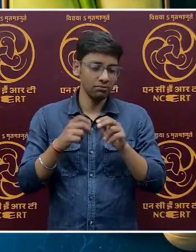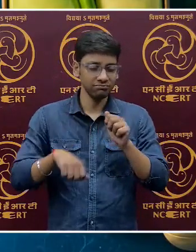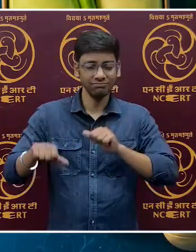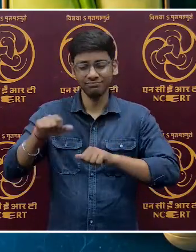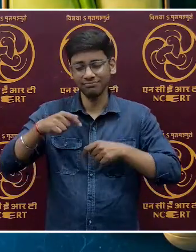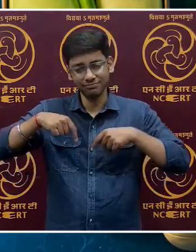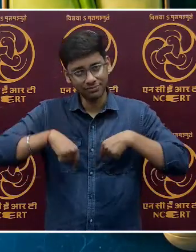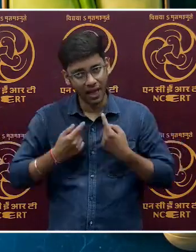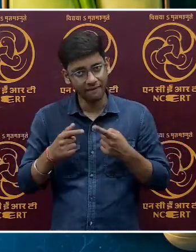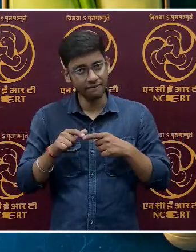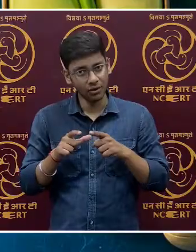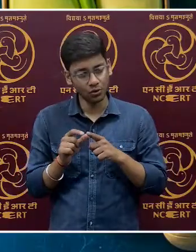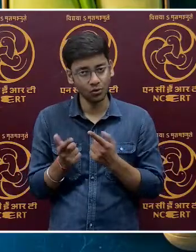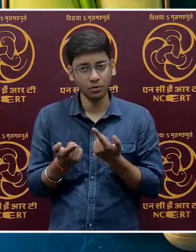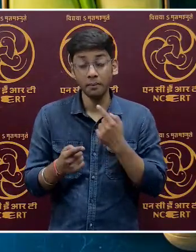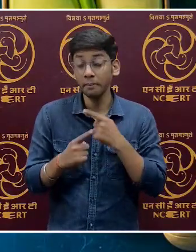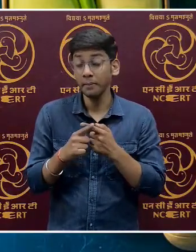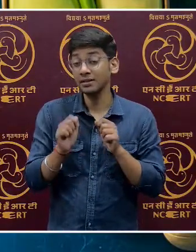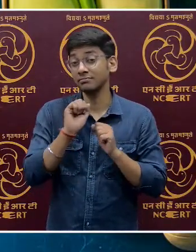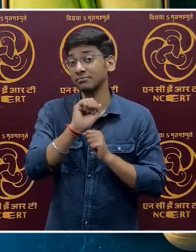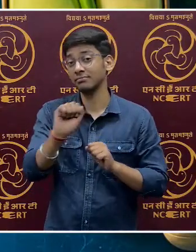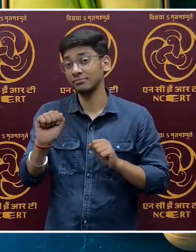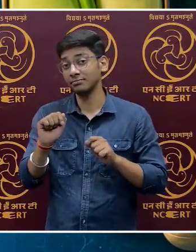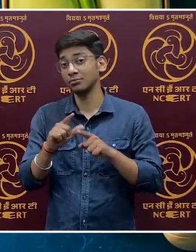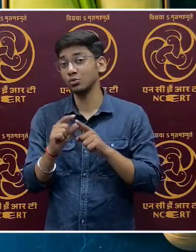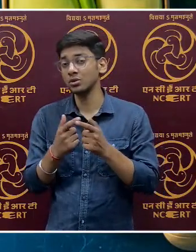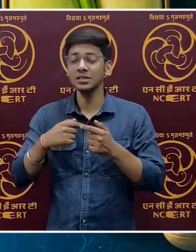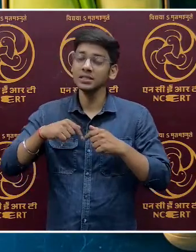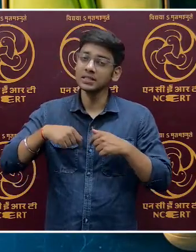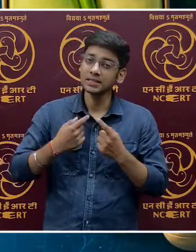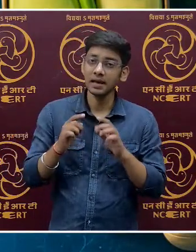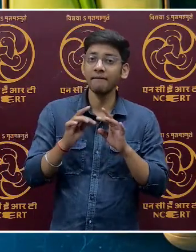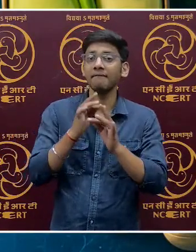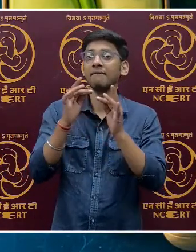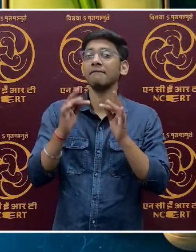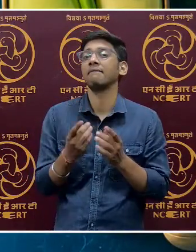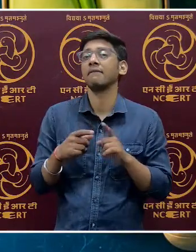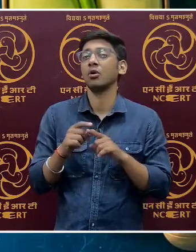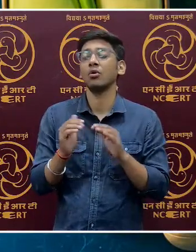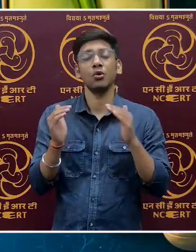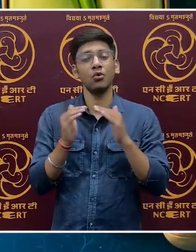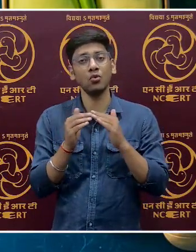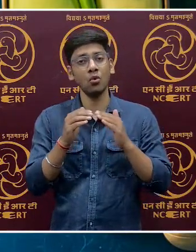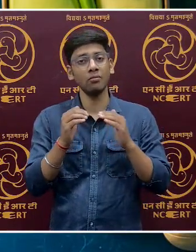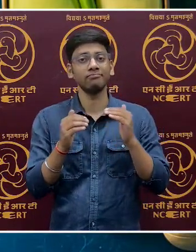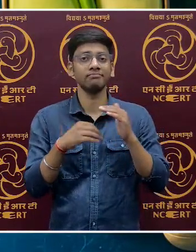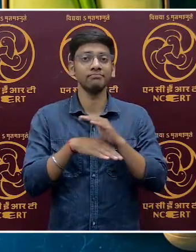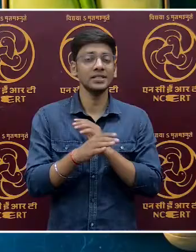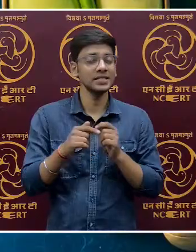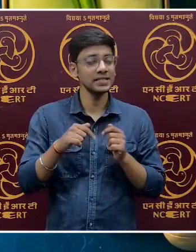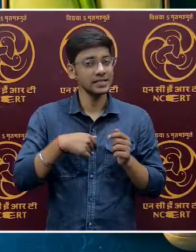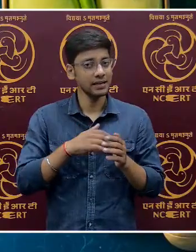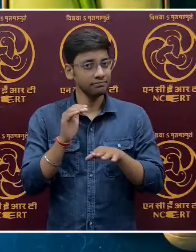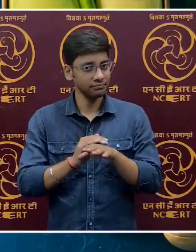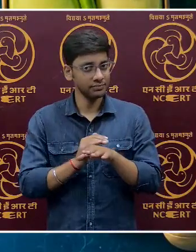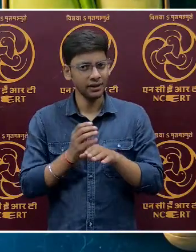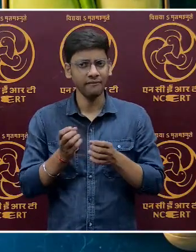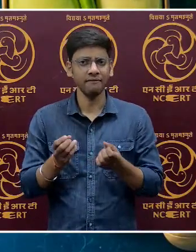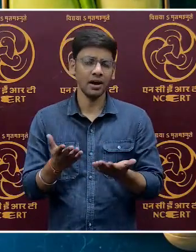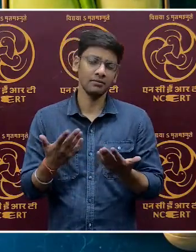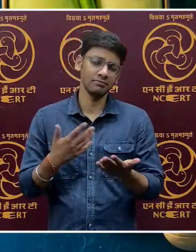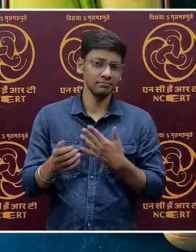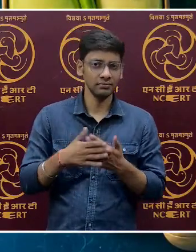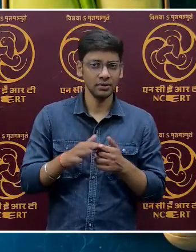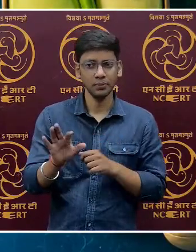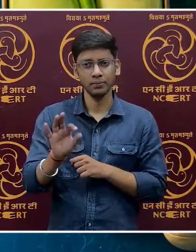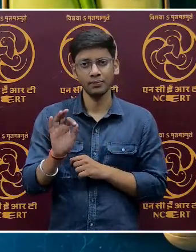Diksha platform, and they can do these experiments on their own home in their own pace. Thank you so much, ma'am, for being